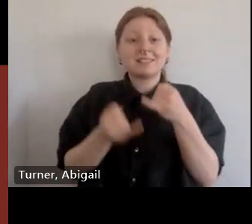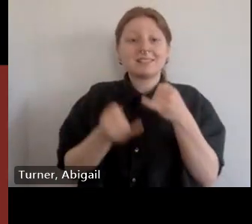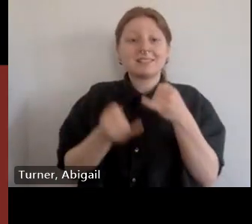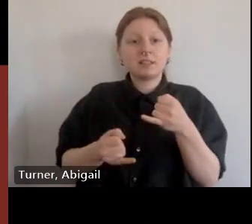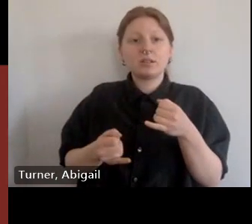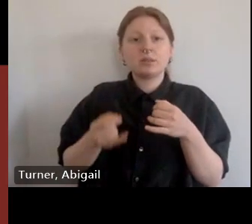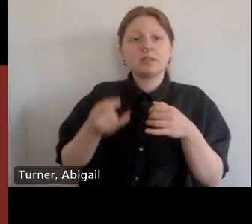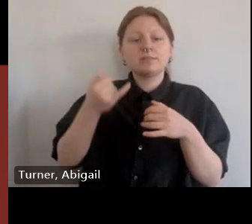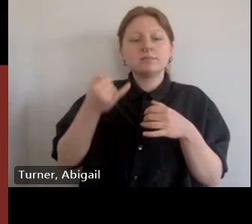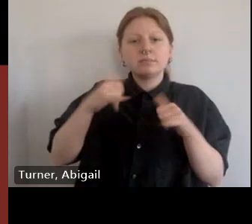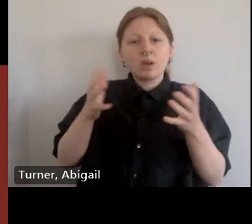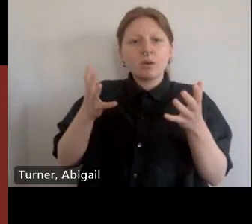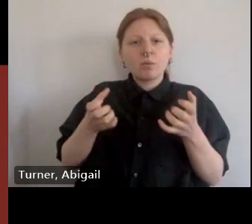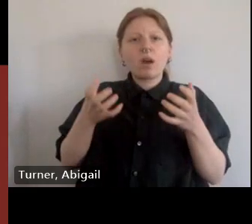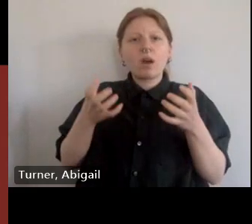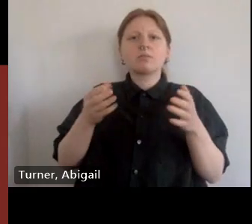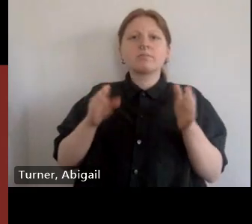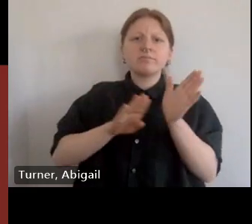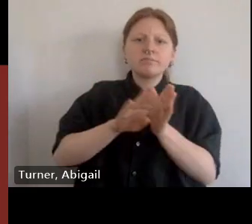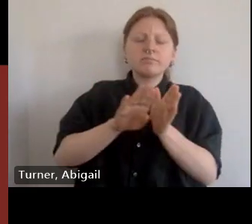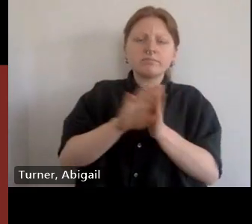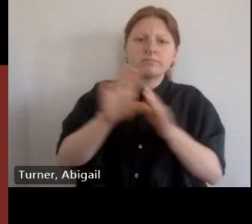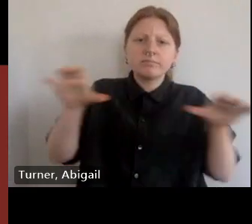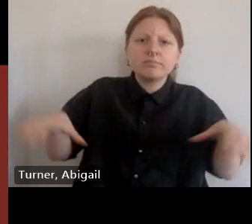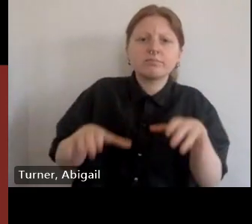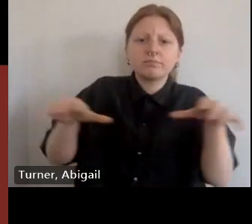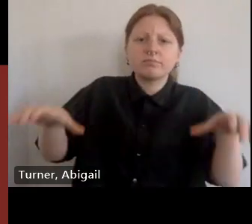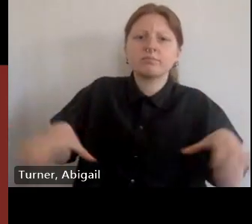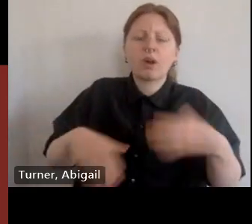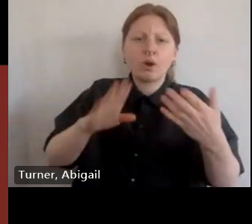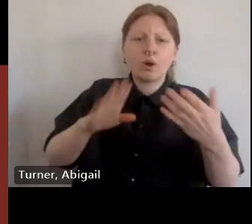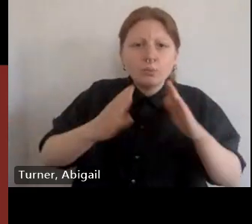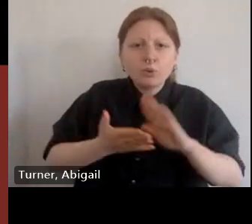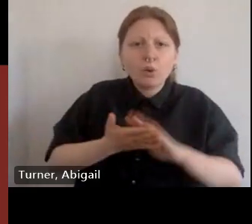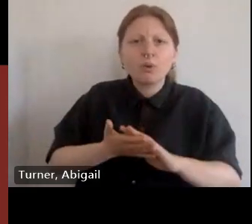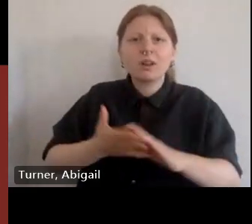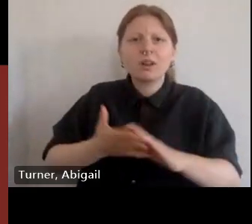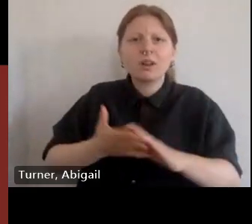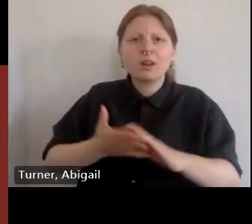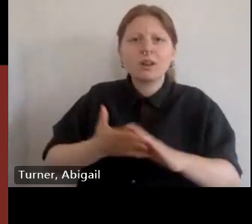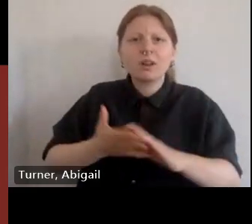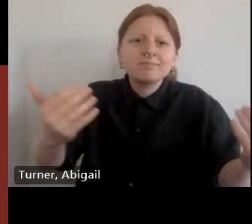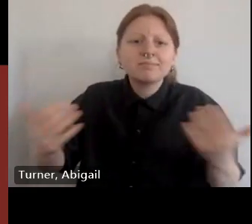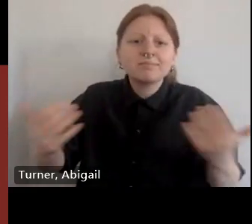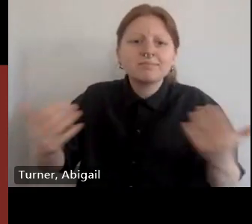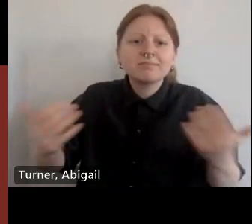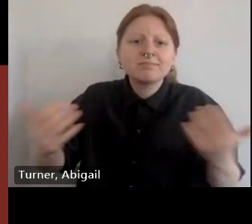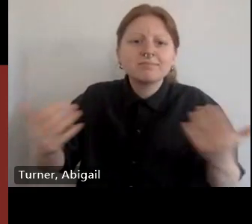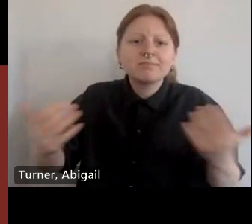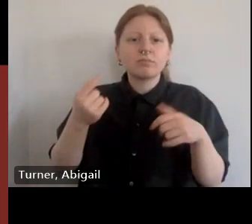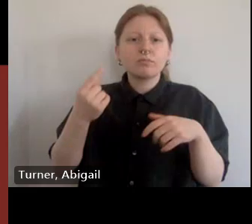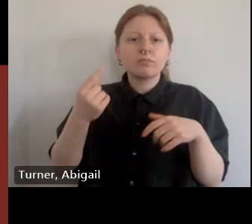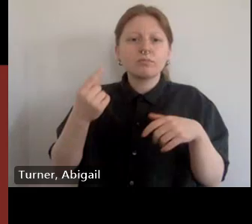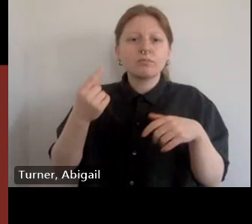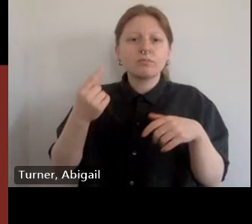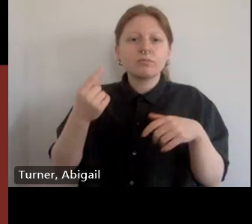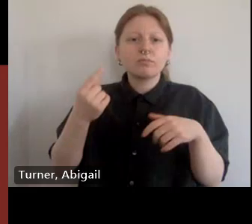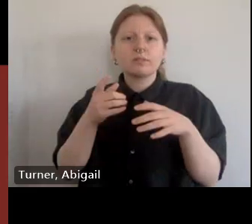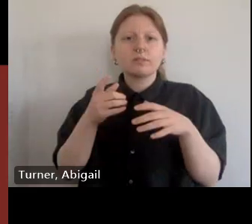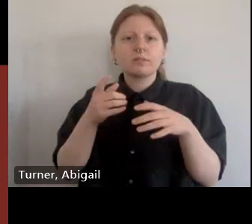engaged community and a more thorough history through recognizing the site history of all the different offices and education centers that